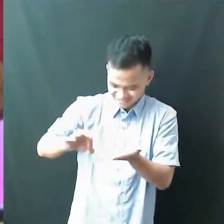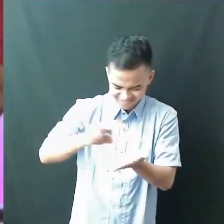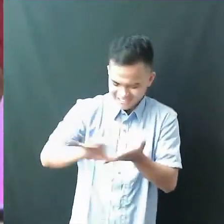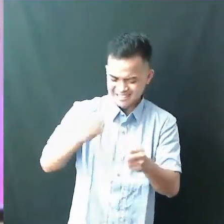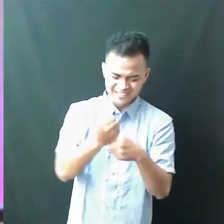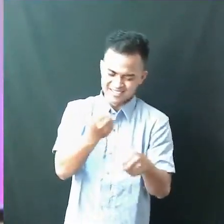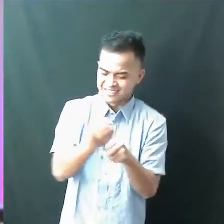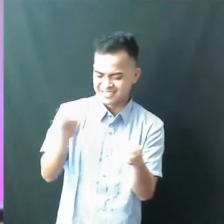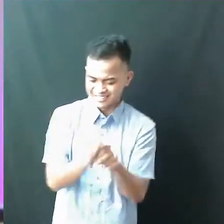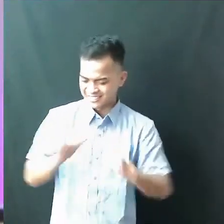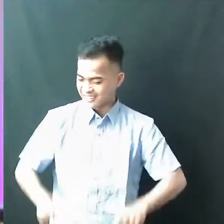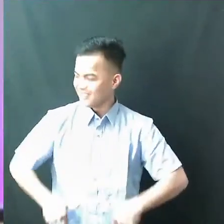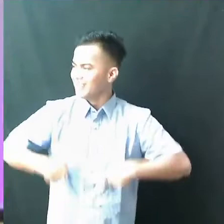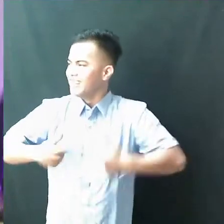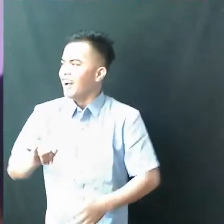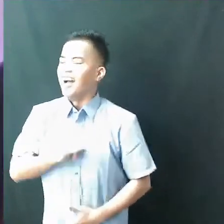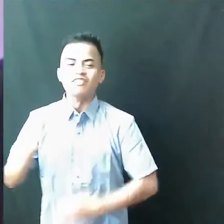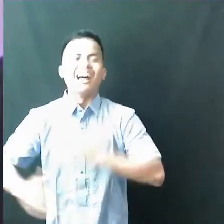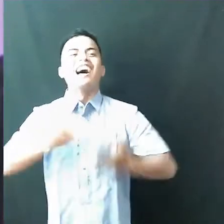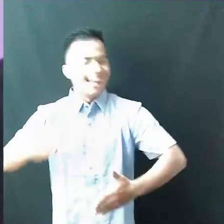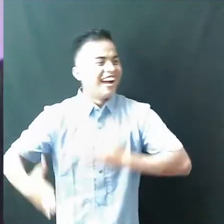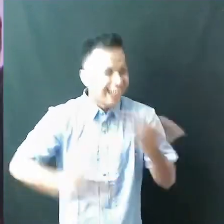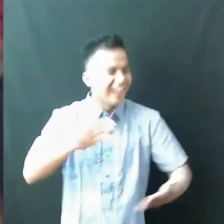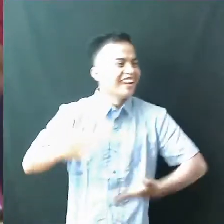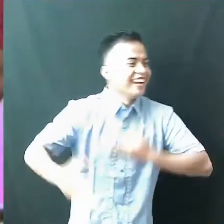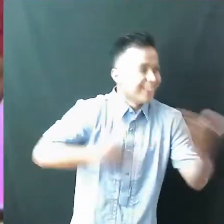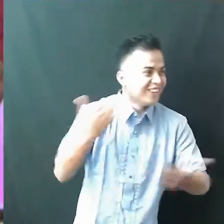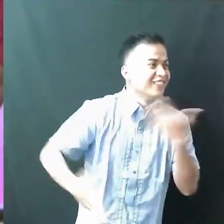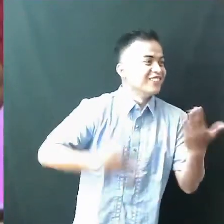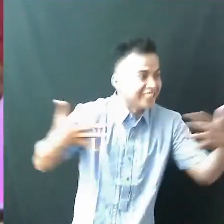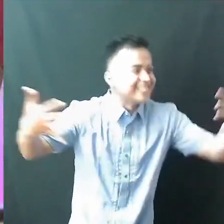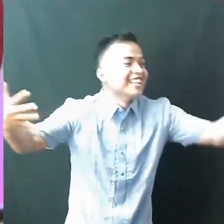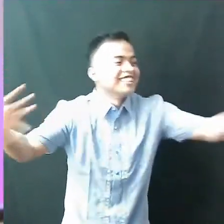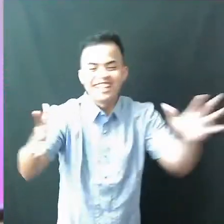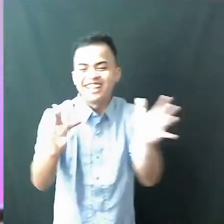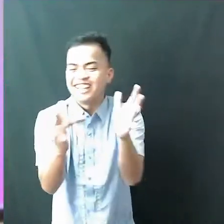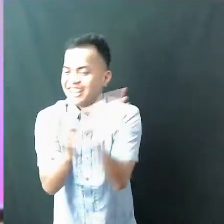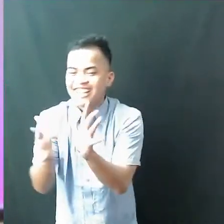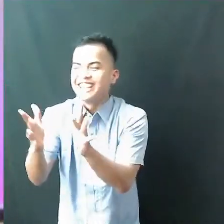me whole. I'm glad I know who Jesus